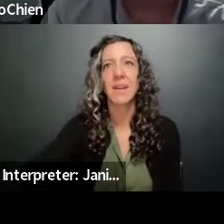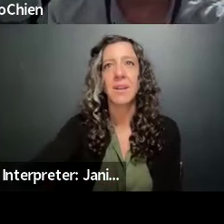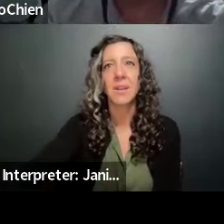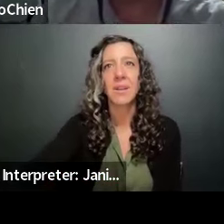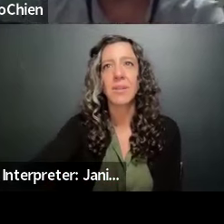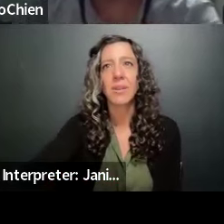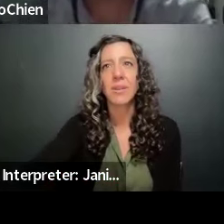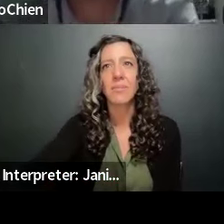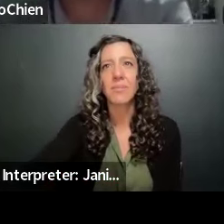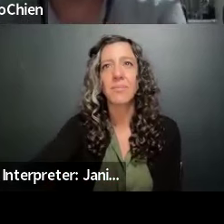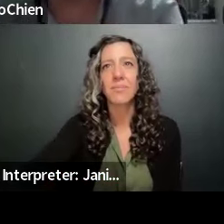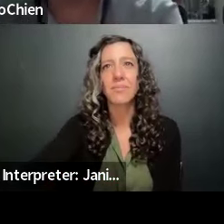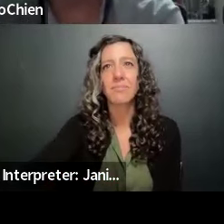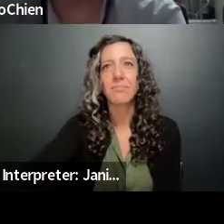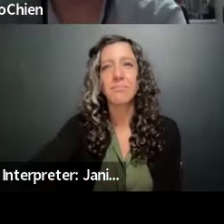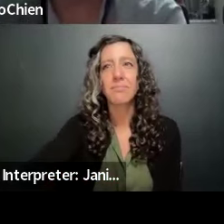yeah.